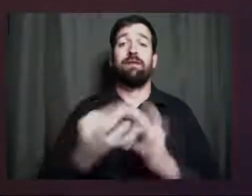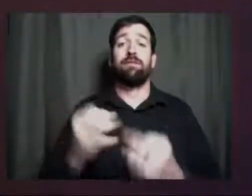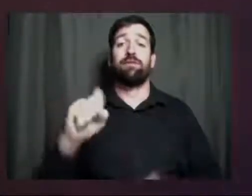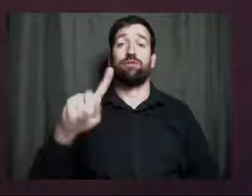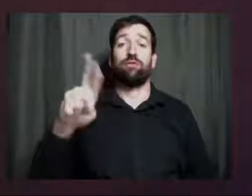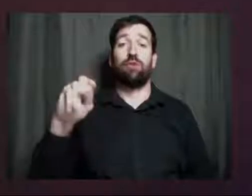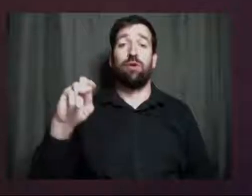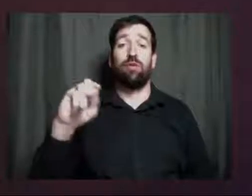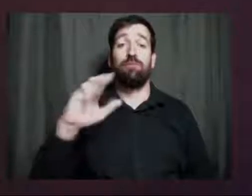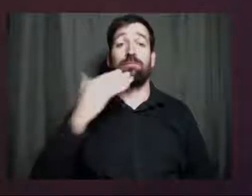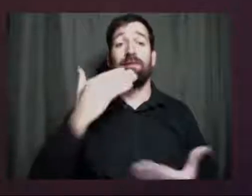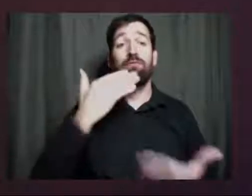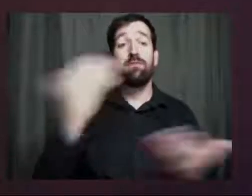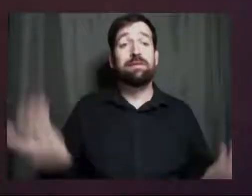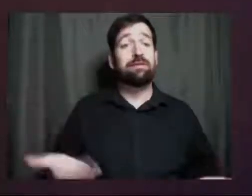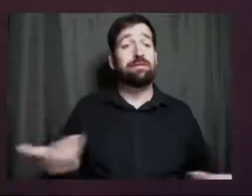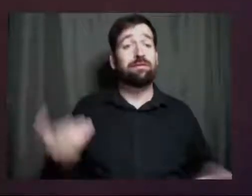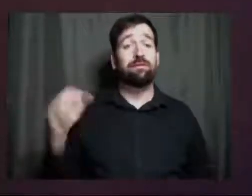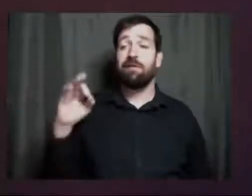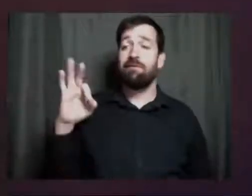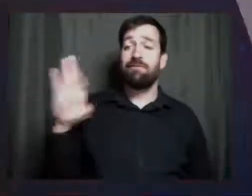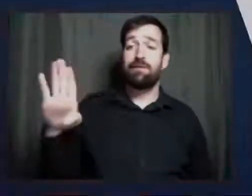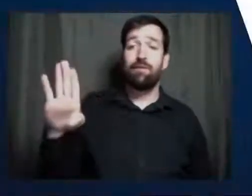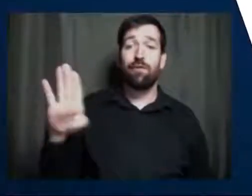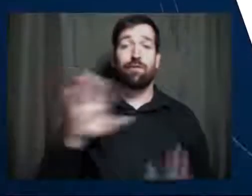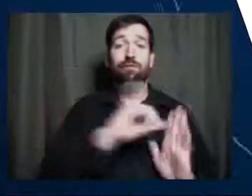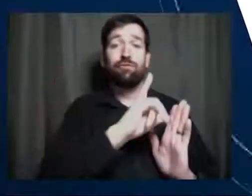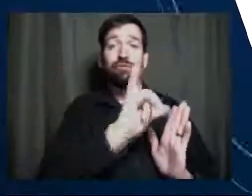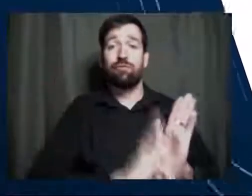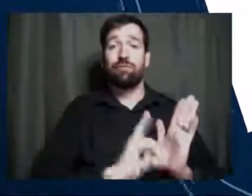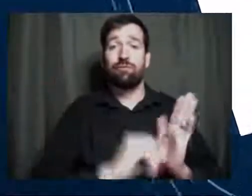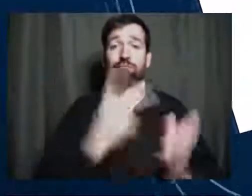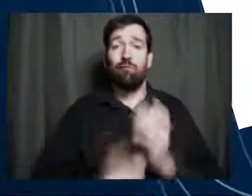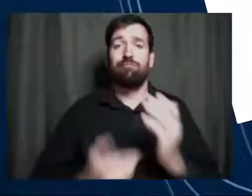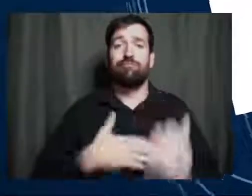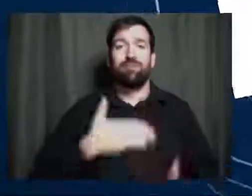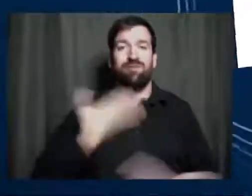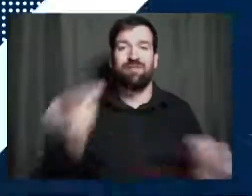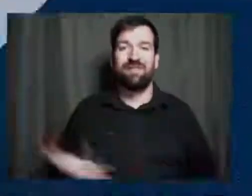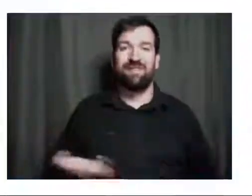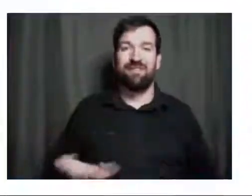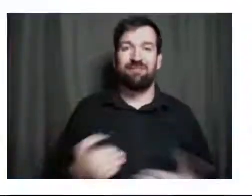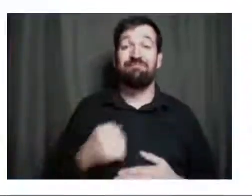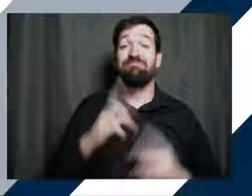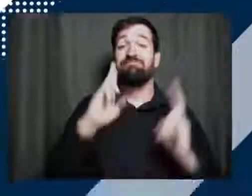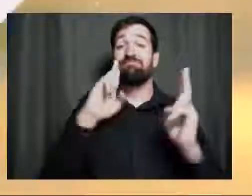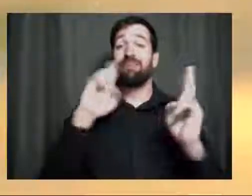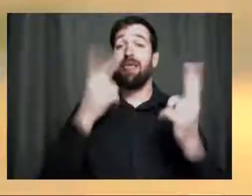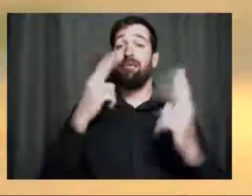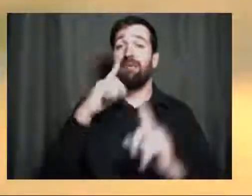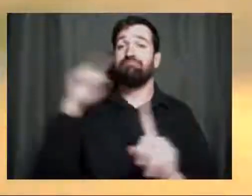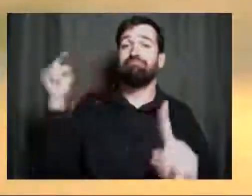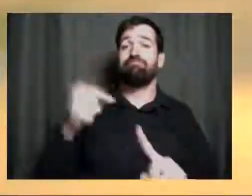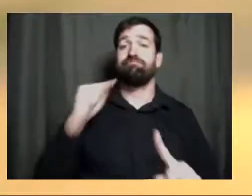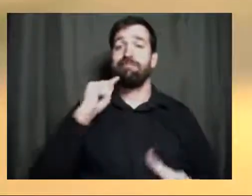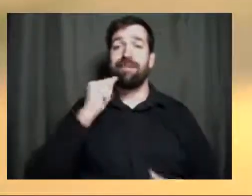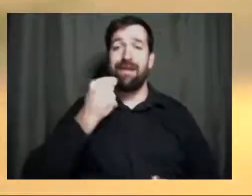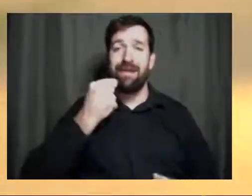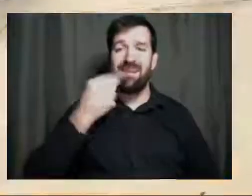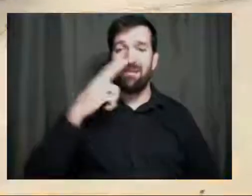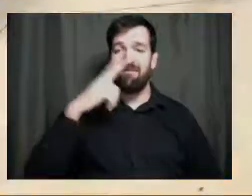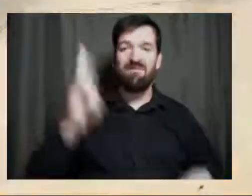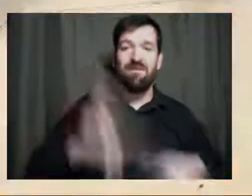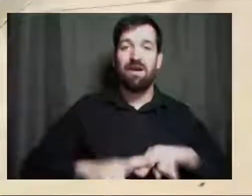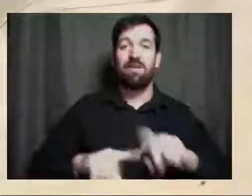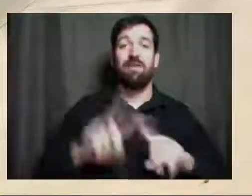us on Facebook and on YouTube. We are glad you are with us this morning. Halloween is all about candy and fun, but with